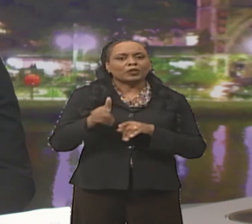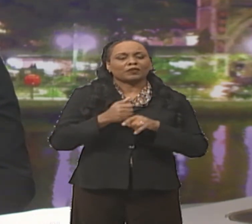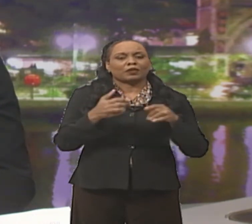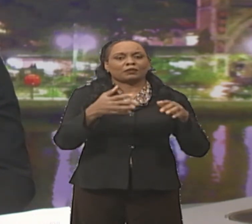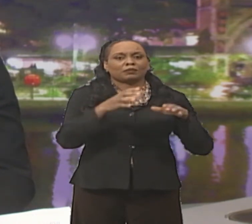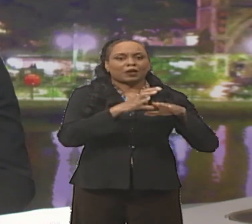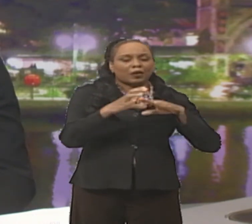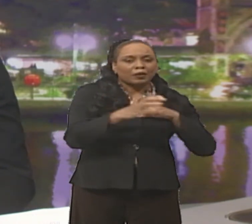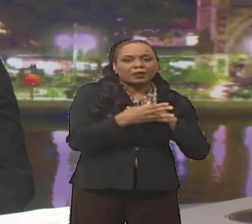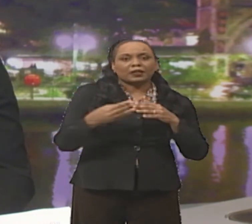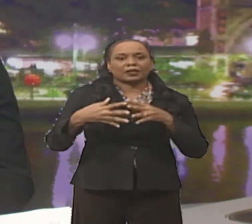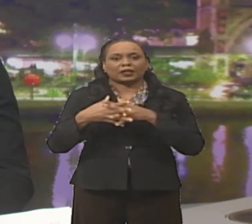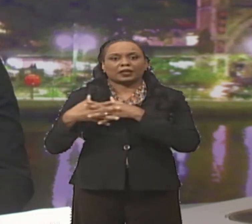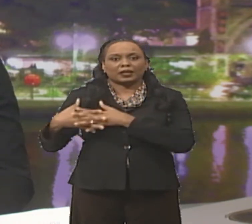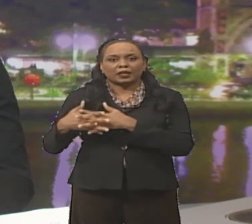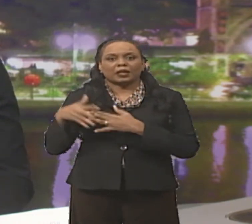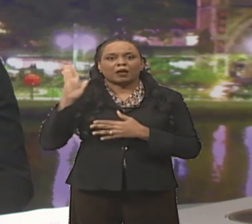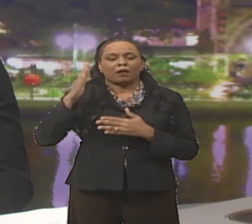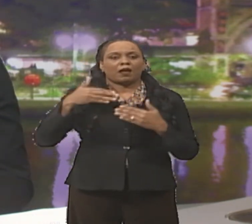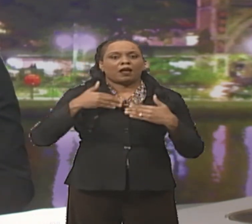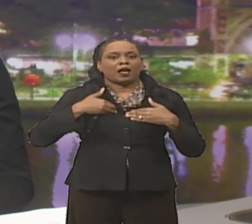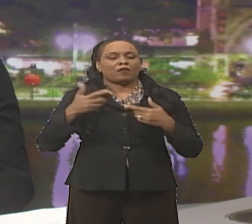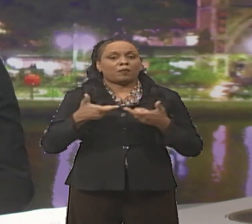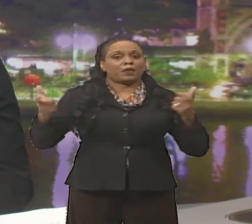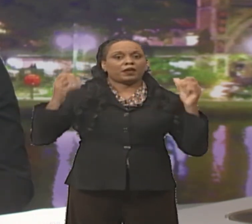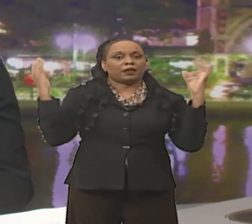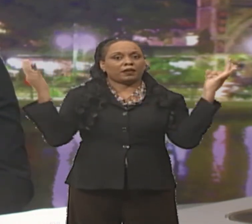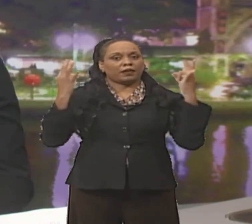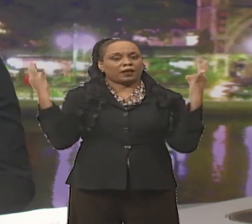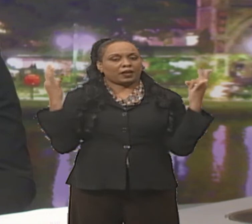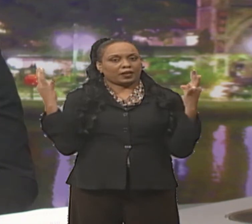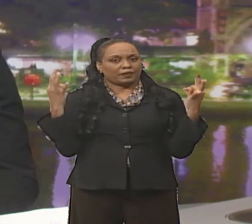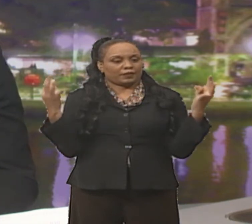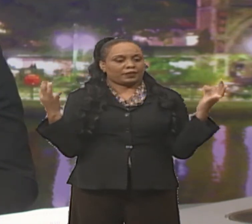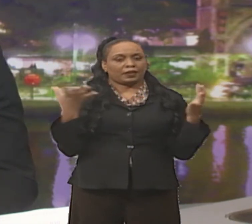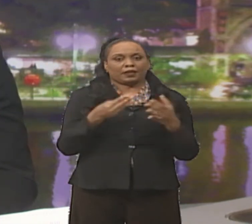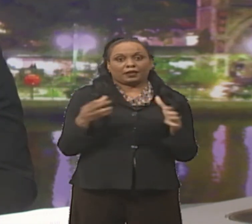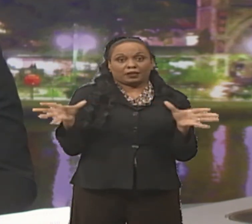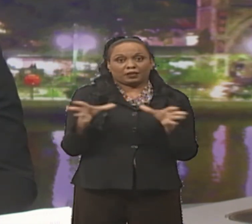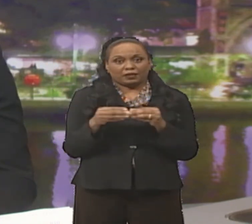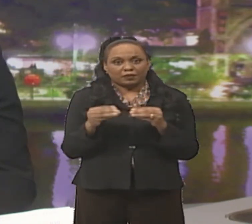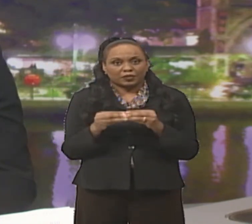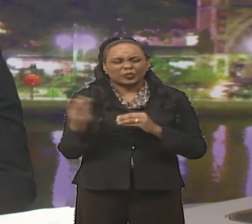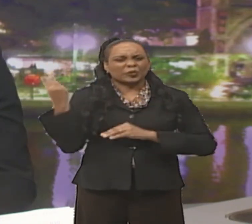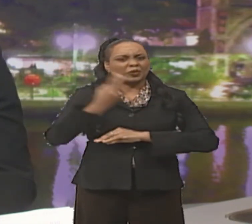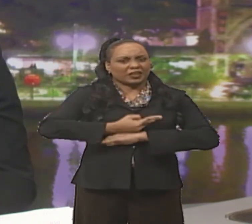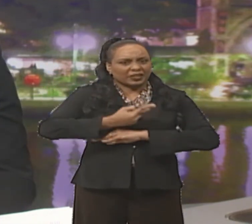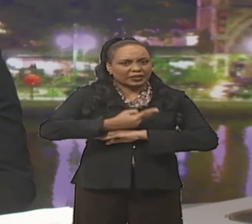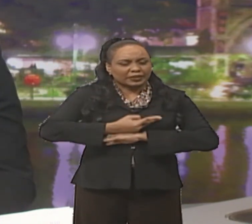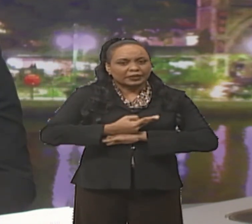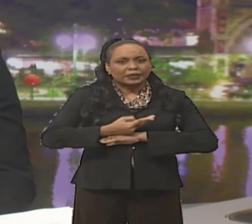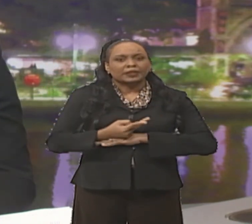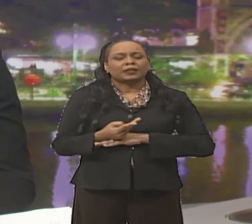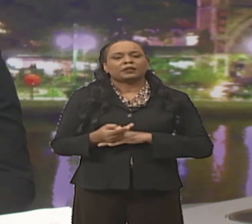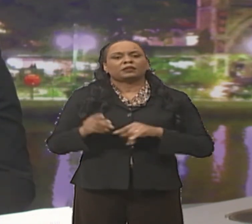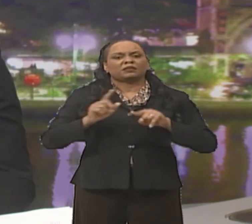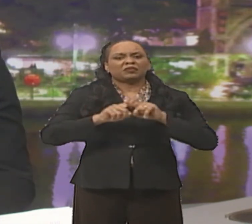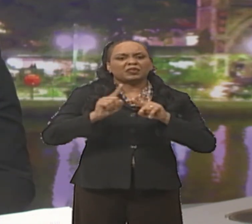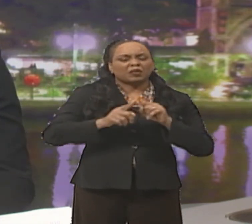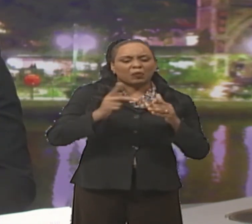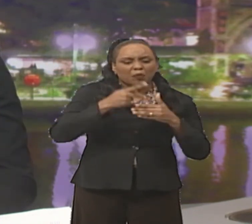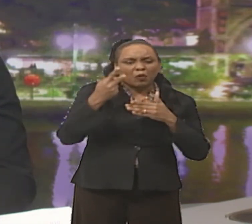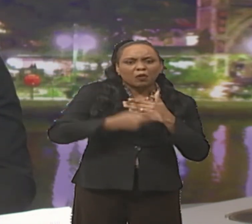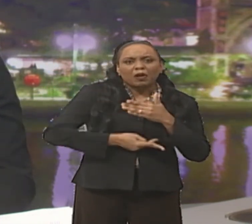Echo One People, One Sound Music Festival and Conference takes place. There will be a two-day conference and concerts, as well as